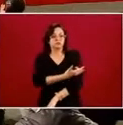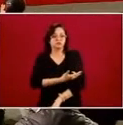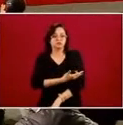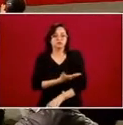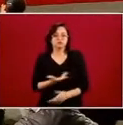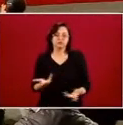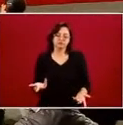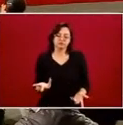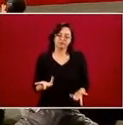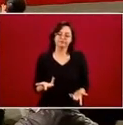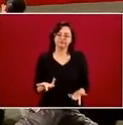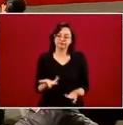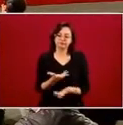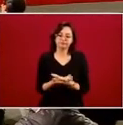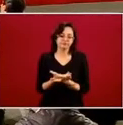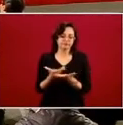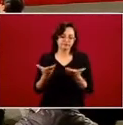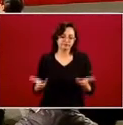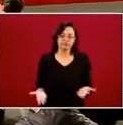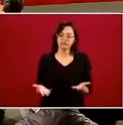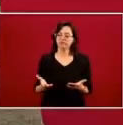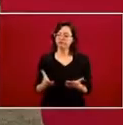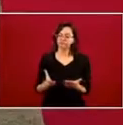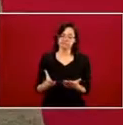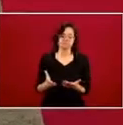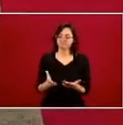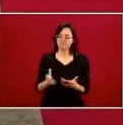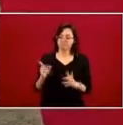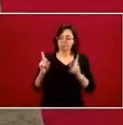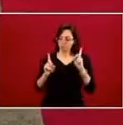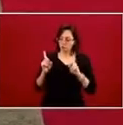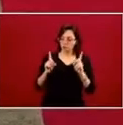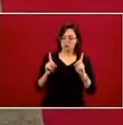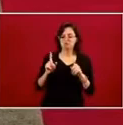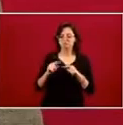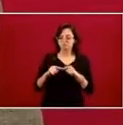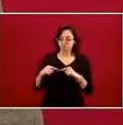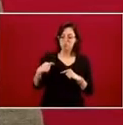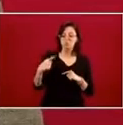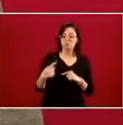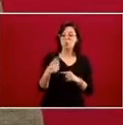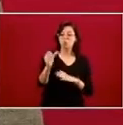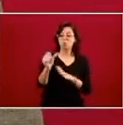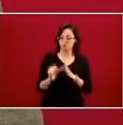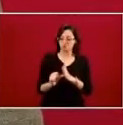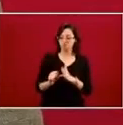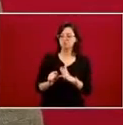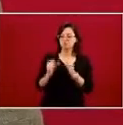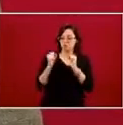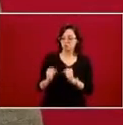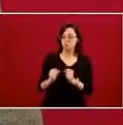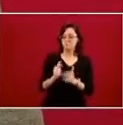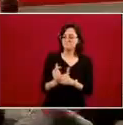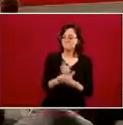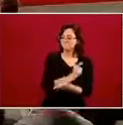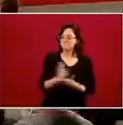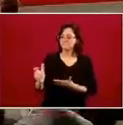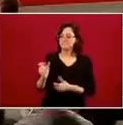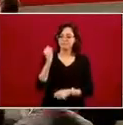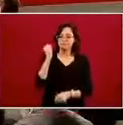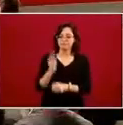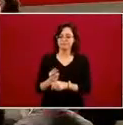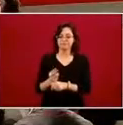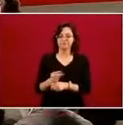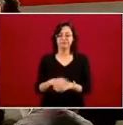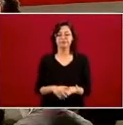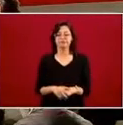start working and then they wouldn't receive any payment until after 3 months. So we want to completely obliterate this uncertainty by paying